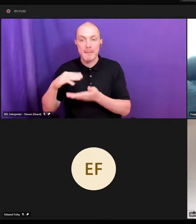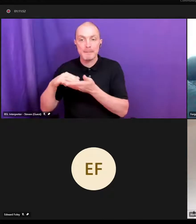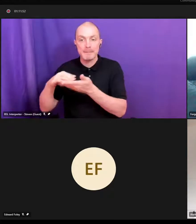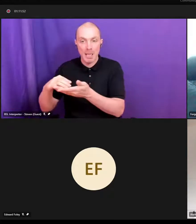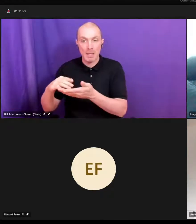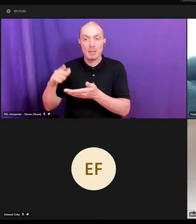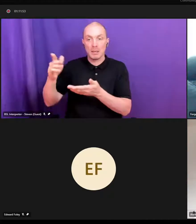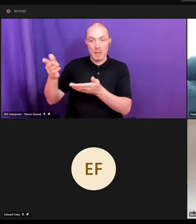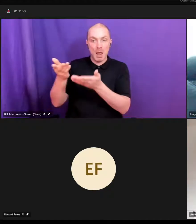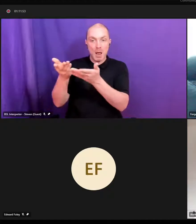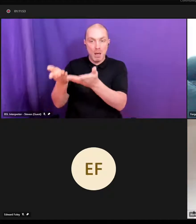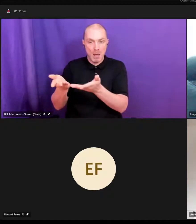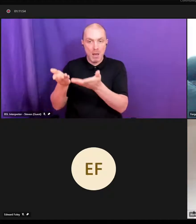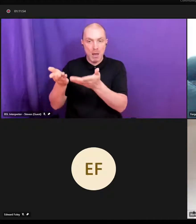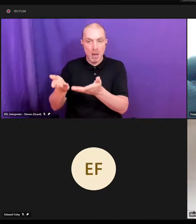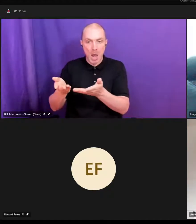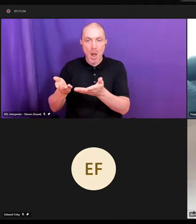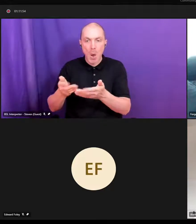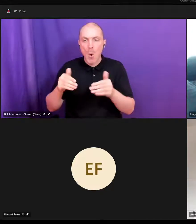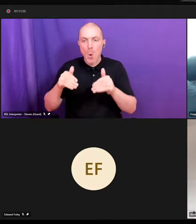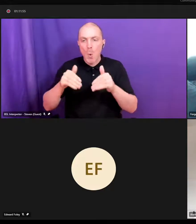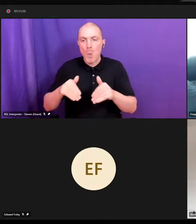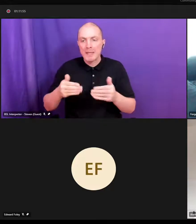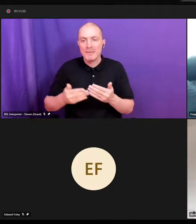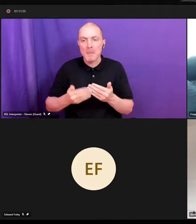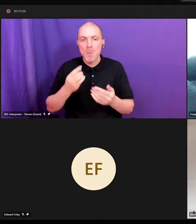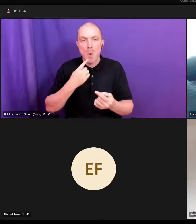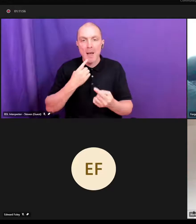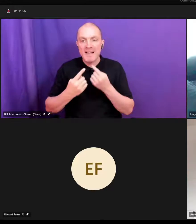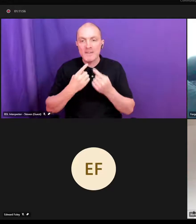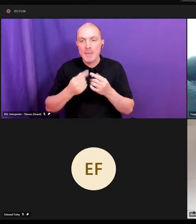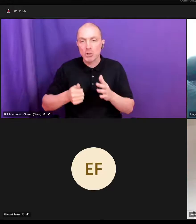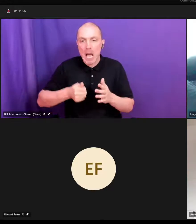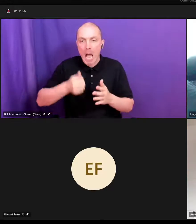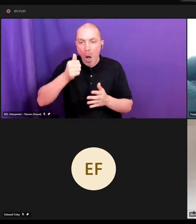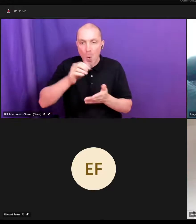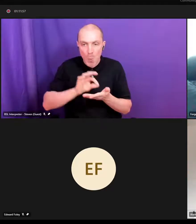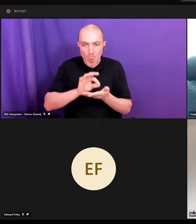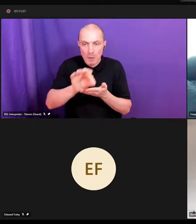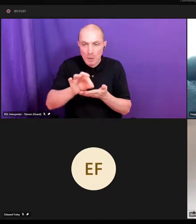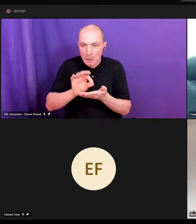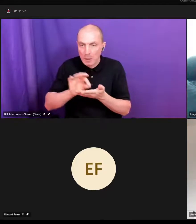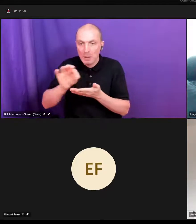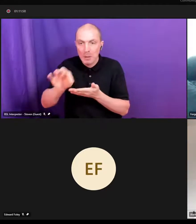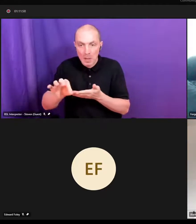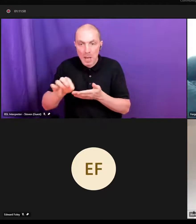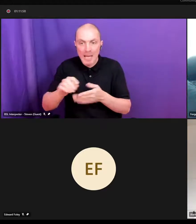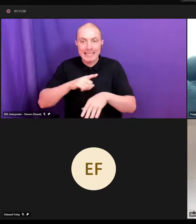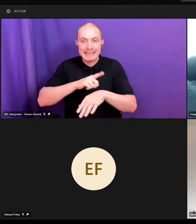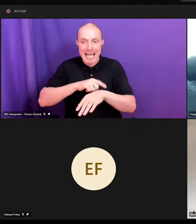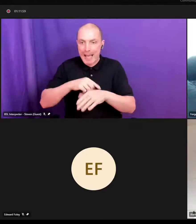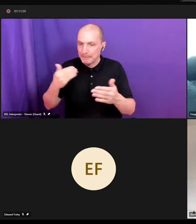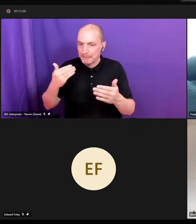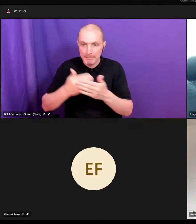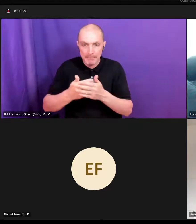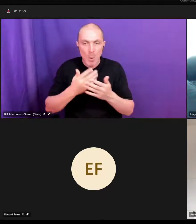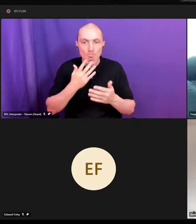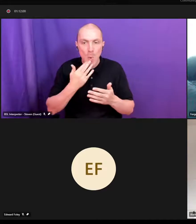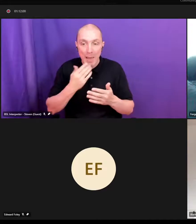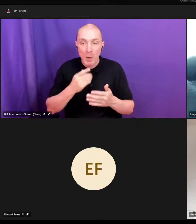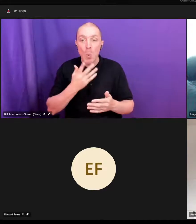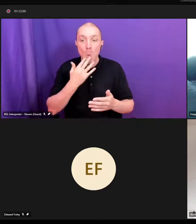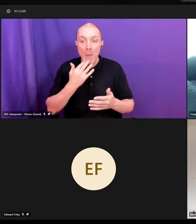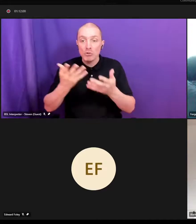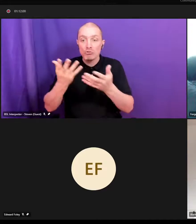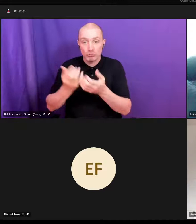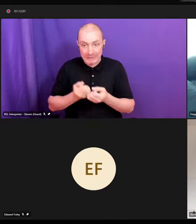waiting information on how that will be allocated across the councils and also over what period. And as soon as we get that information, we'll be able to provide that to